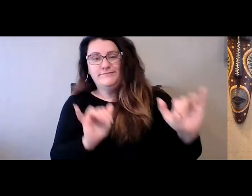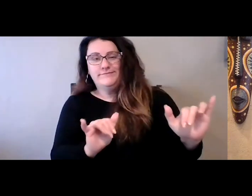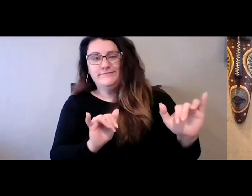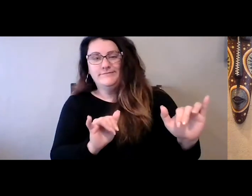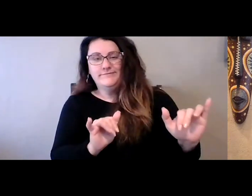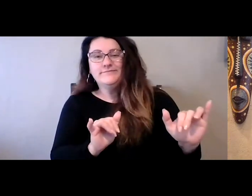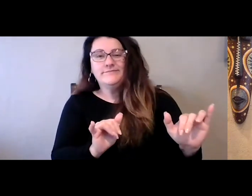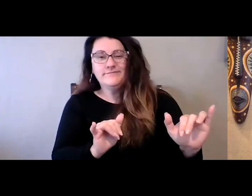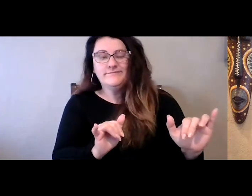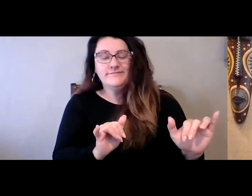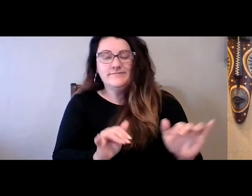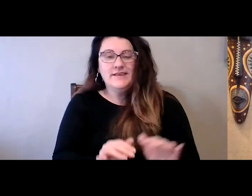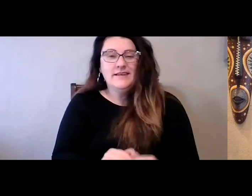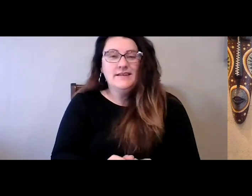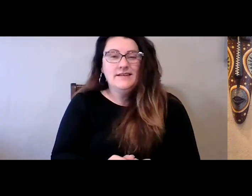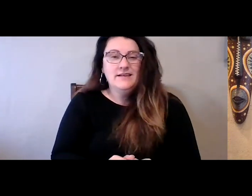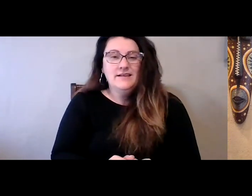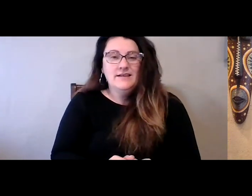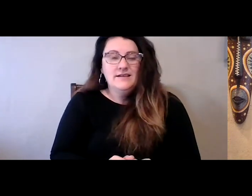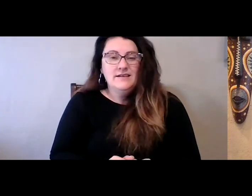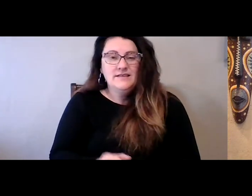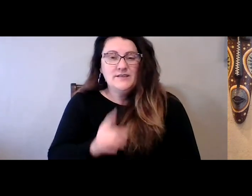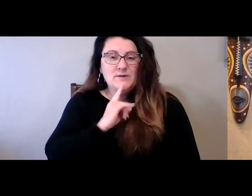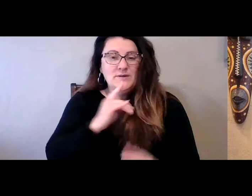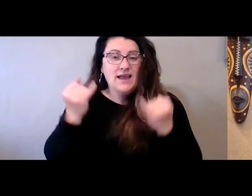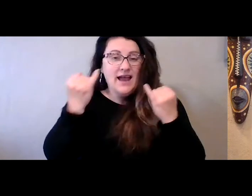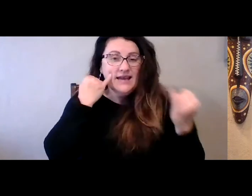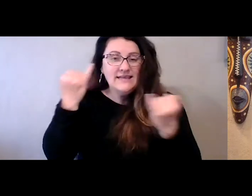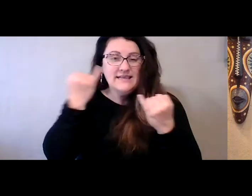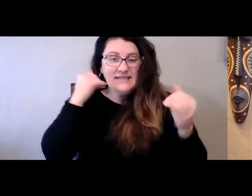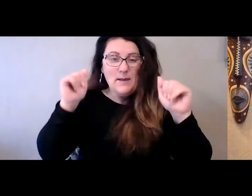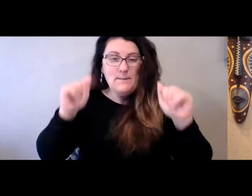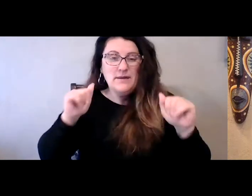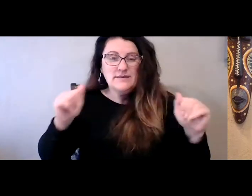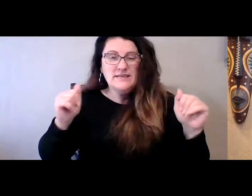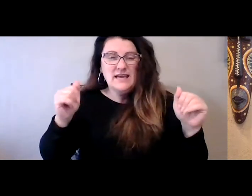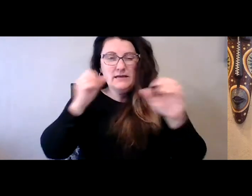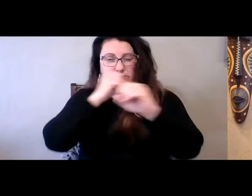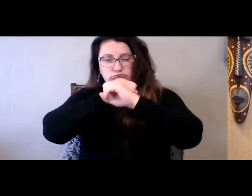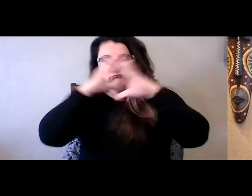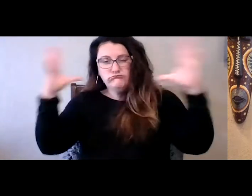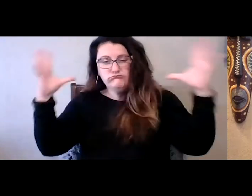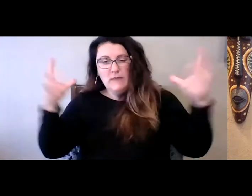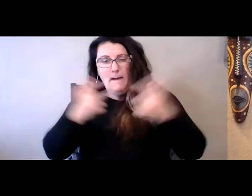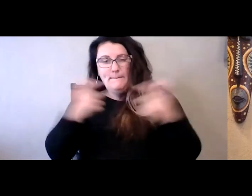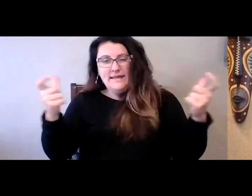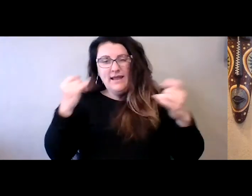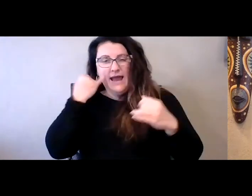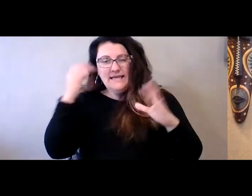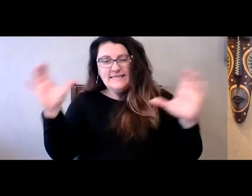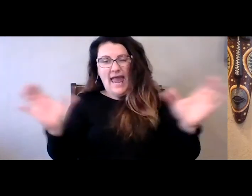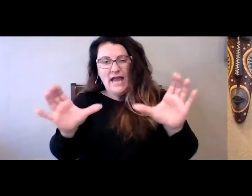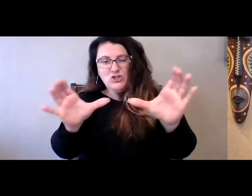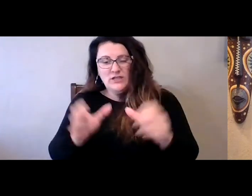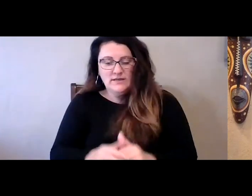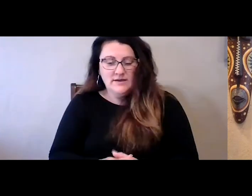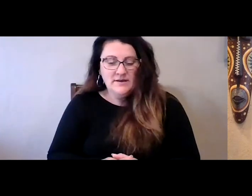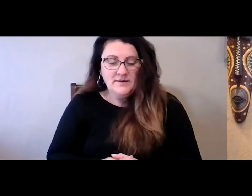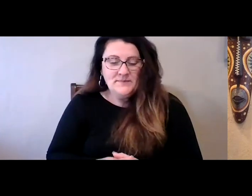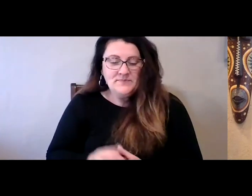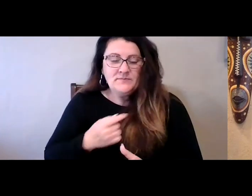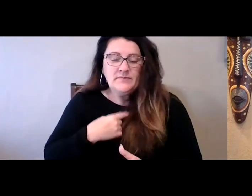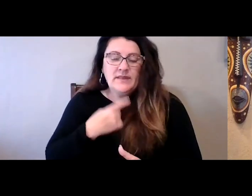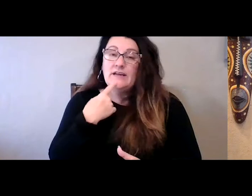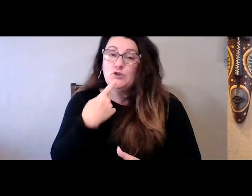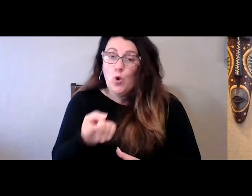the real ideas, the ability to see big ideas in action. And so, I told you all,